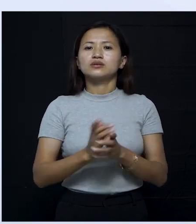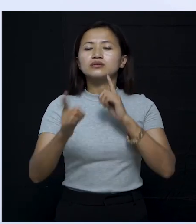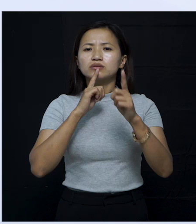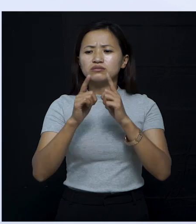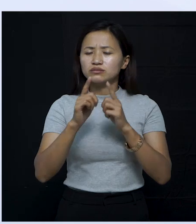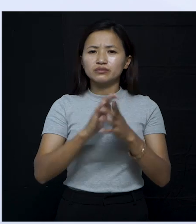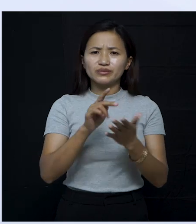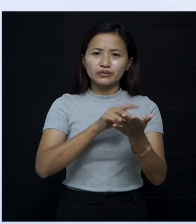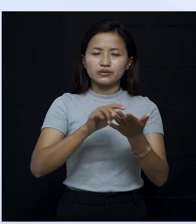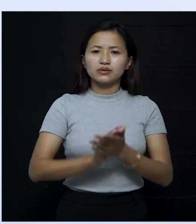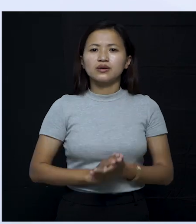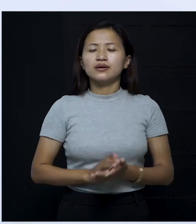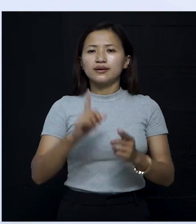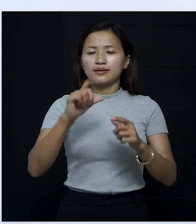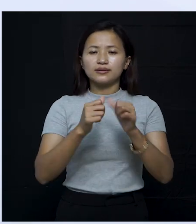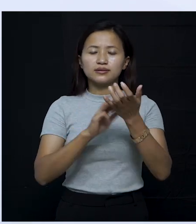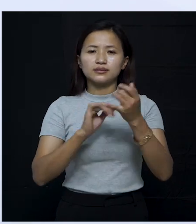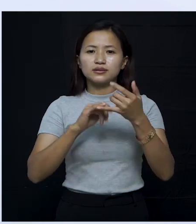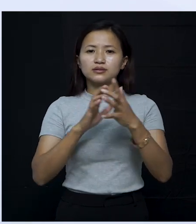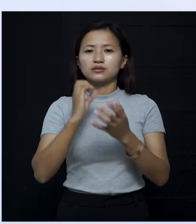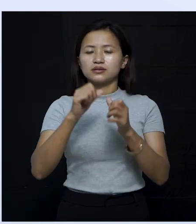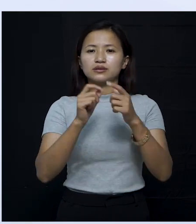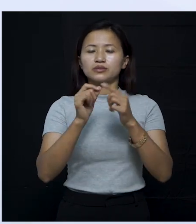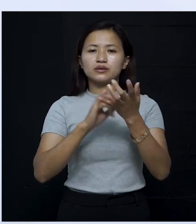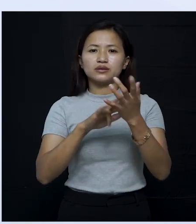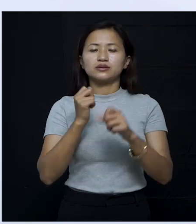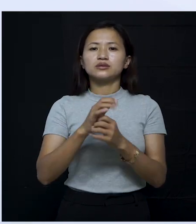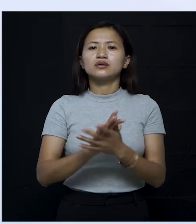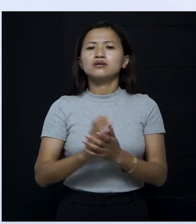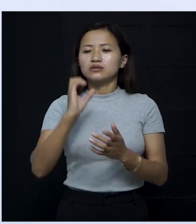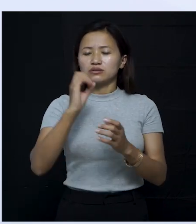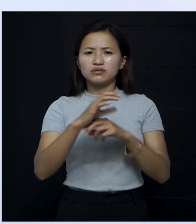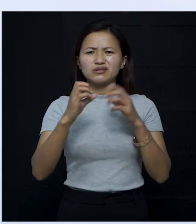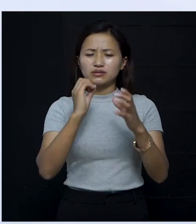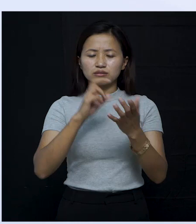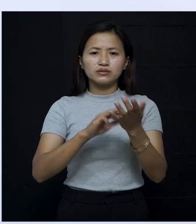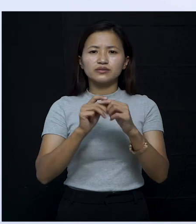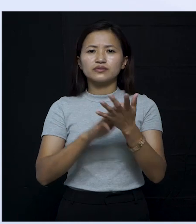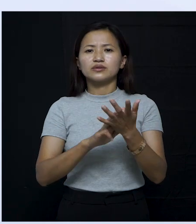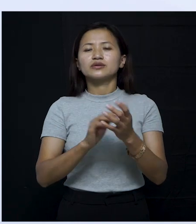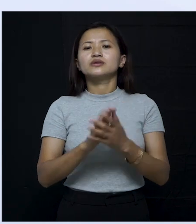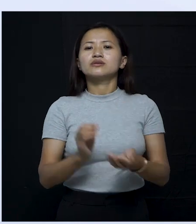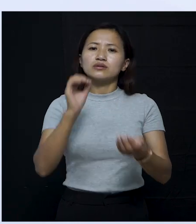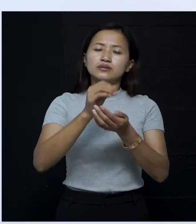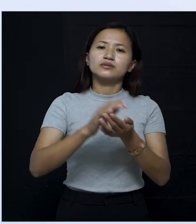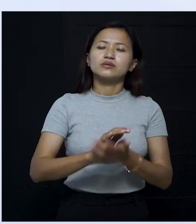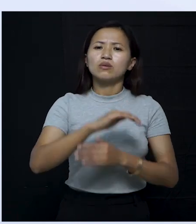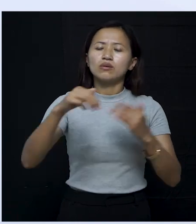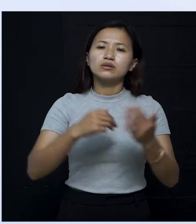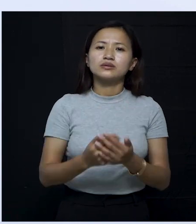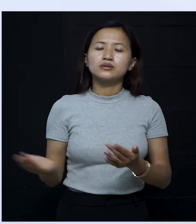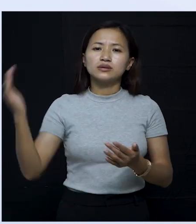about landscaping, okay? Landscaping or conservation or restoration, all